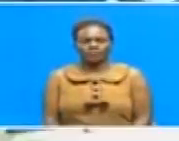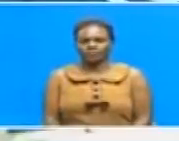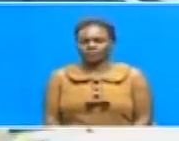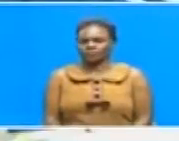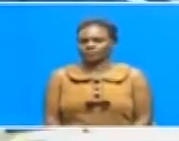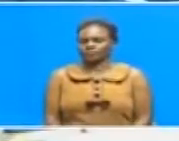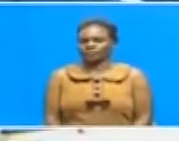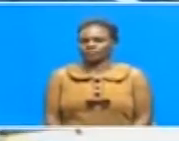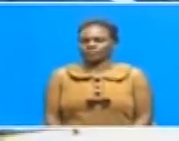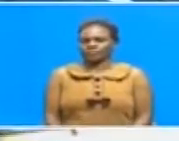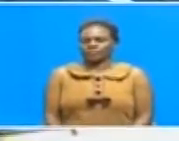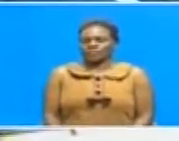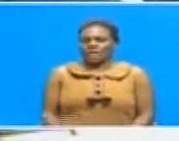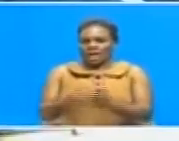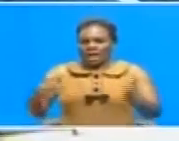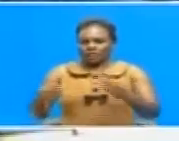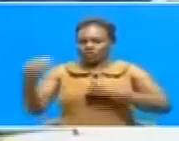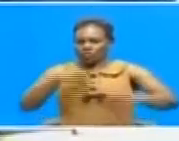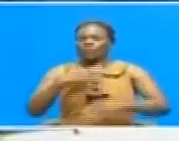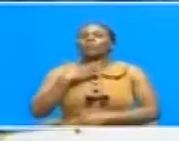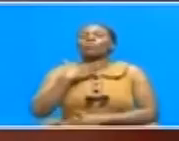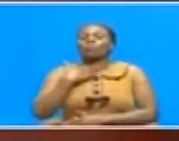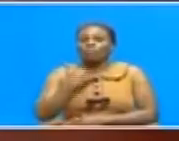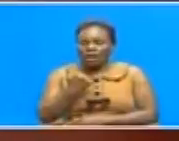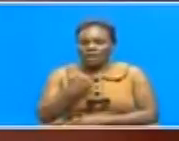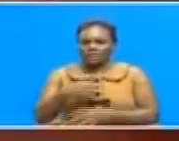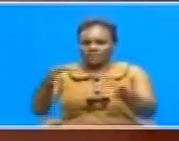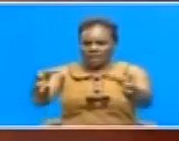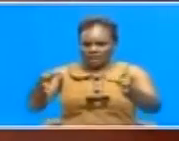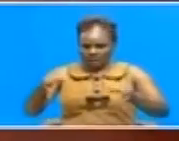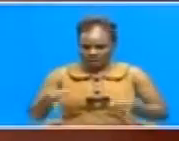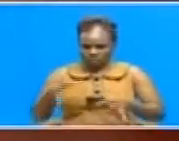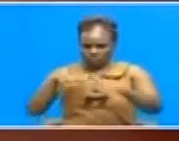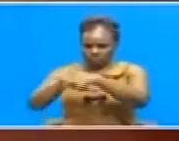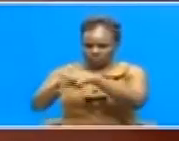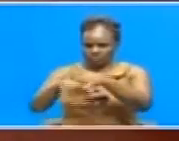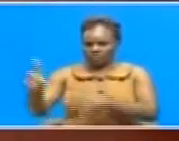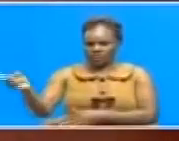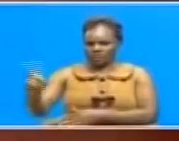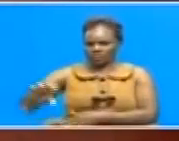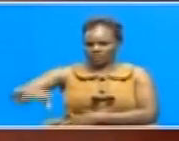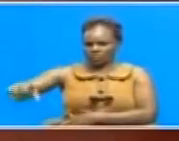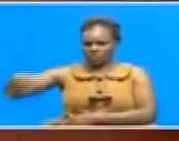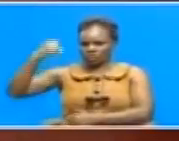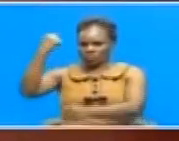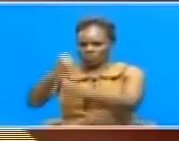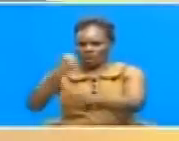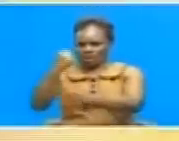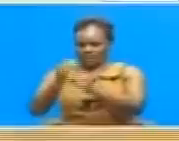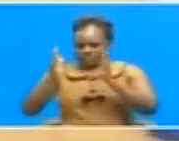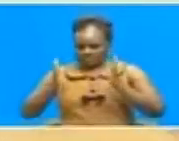Plus, anti-corruption body seeks permission to access the accounts of the wealthy Nairobi county worker.